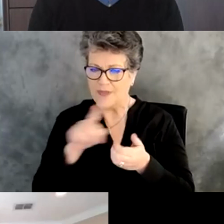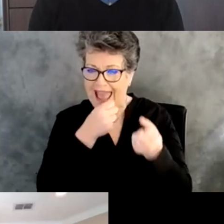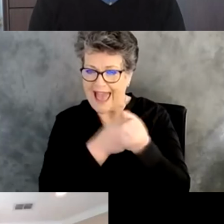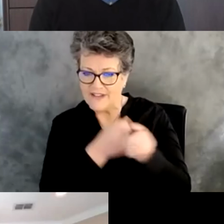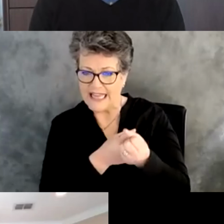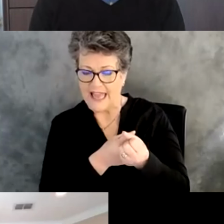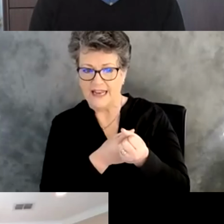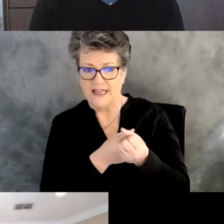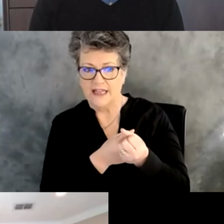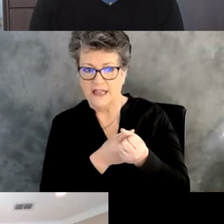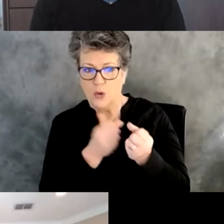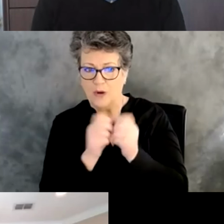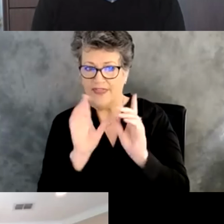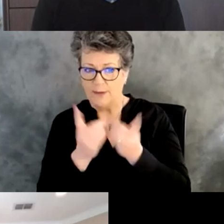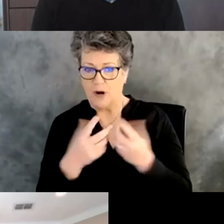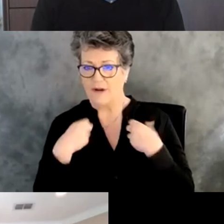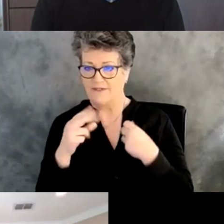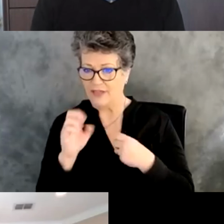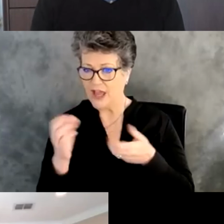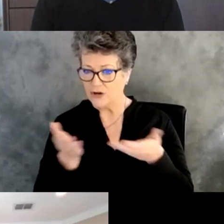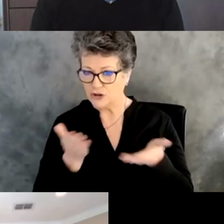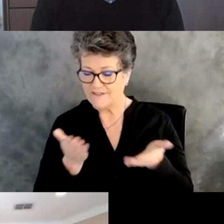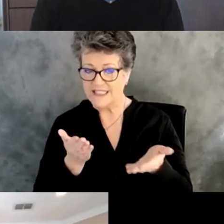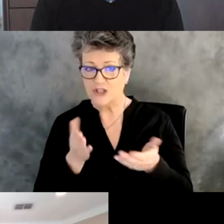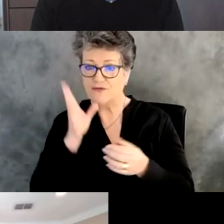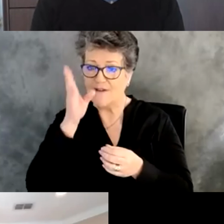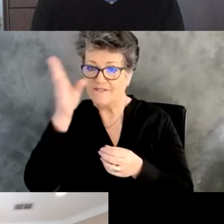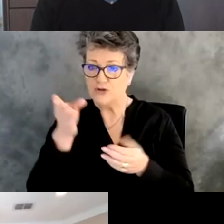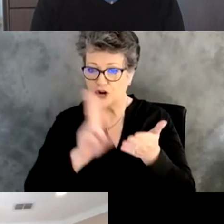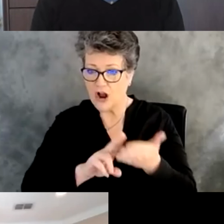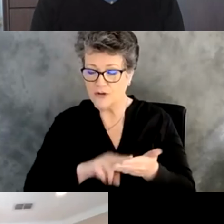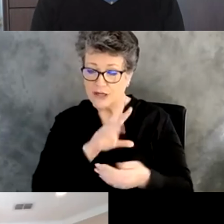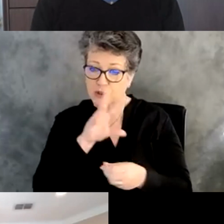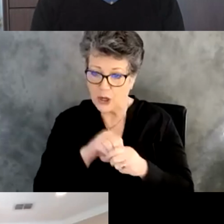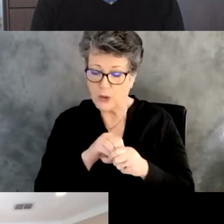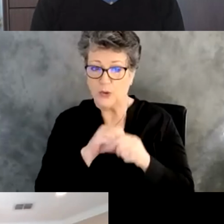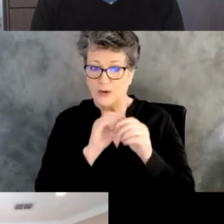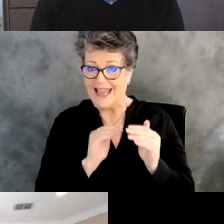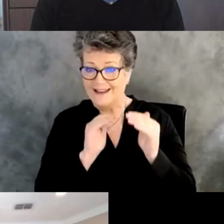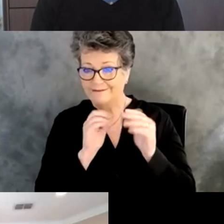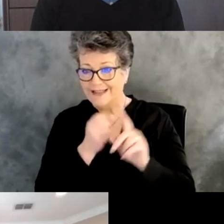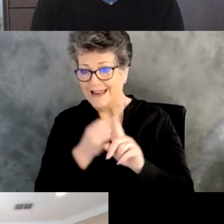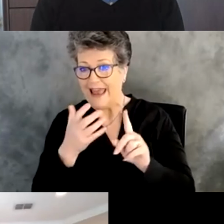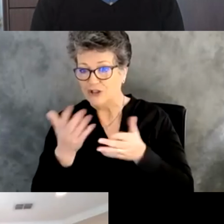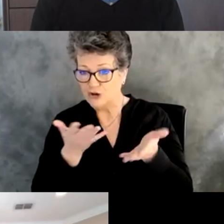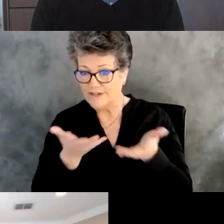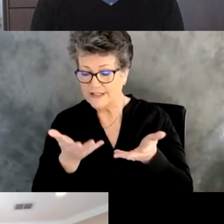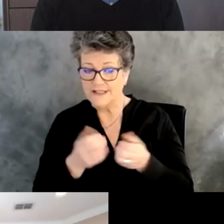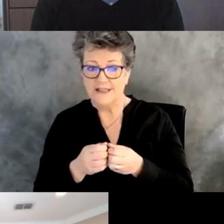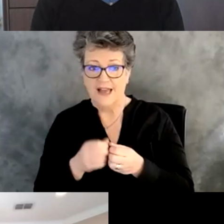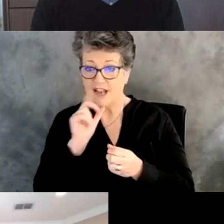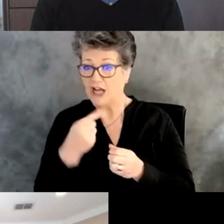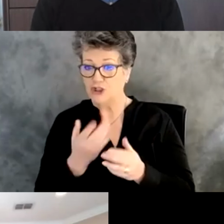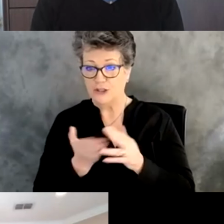advocate with the Department of Healthcare Services for future contracts to include enhanced services such as, you know, not just